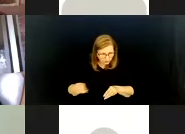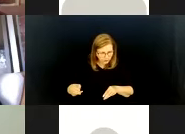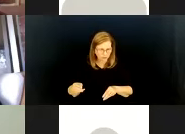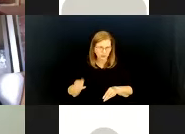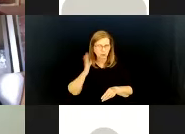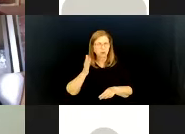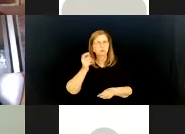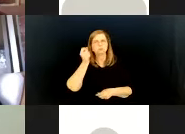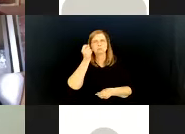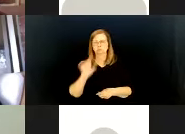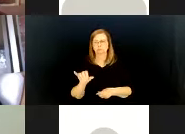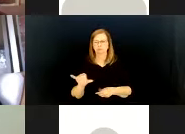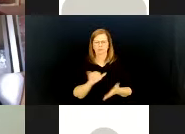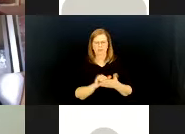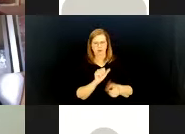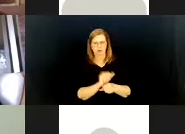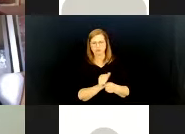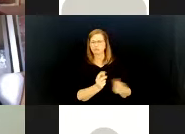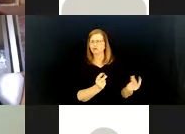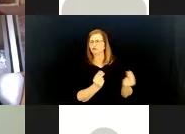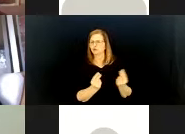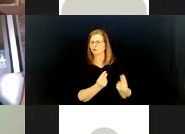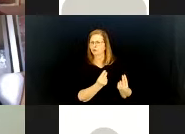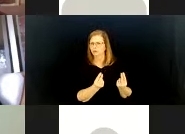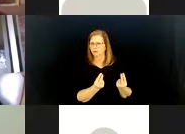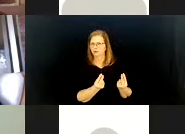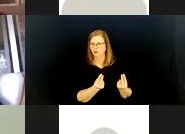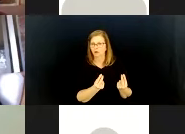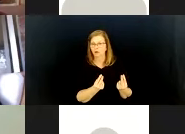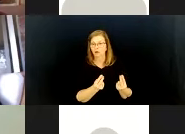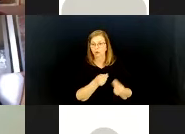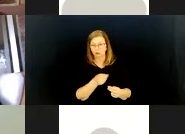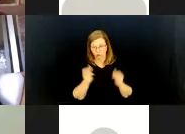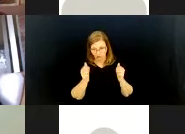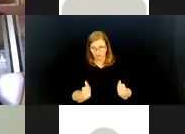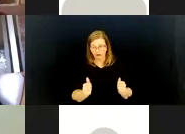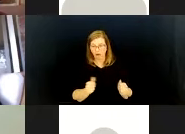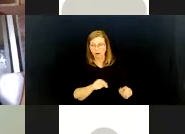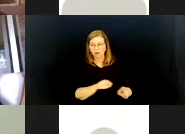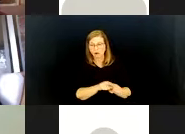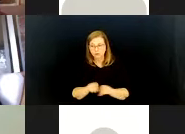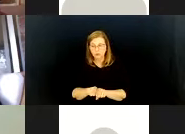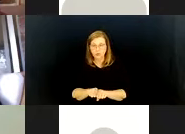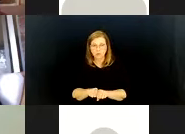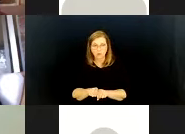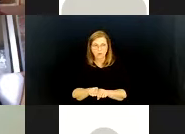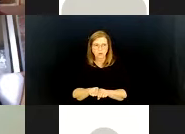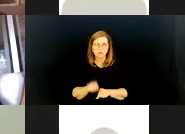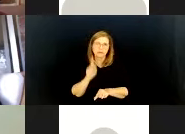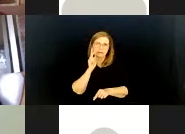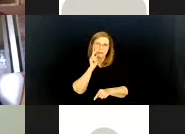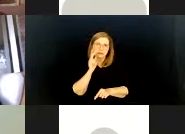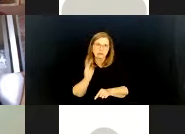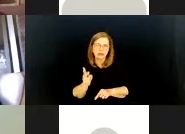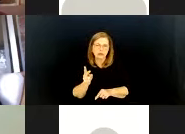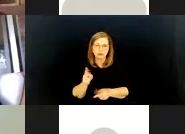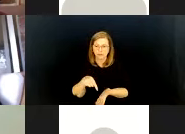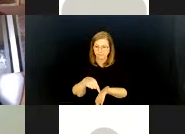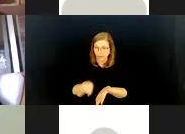would need to do, what jobs you would be doing. You can also see the salary